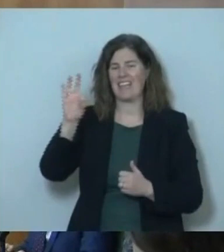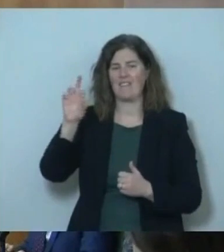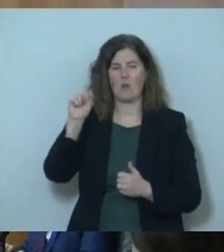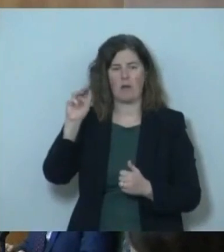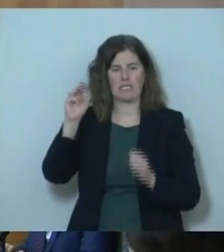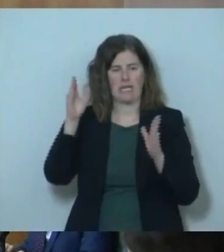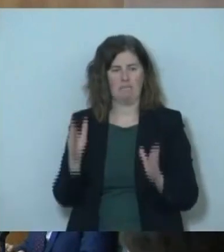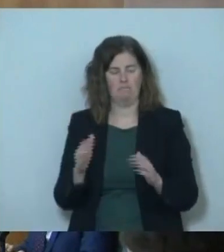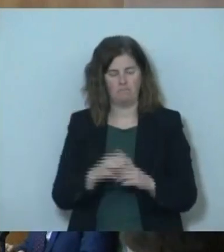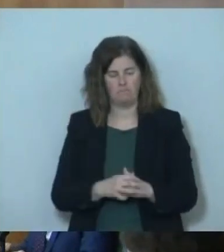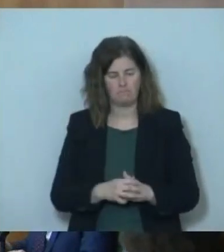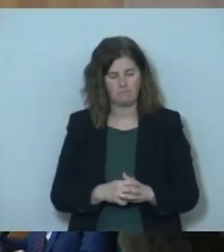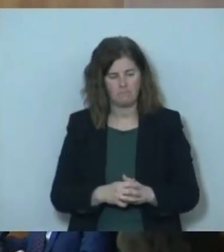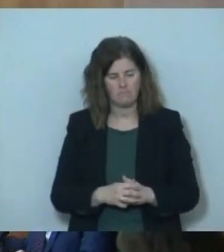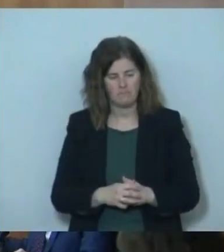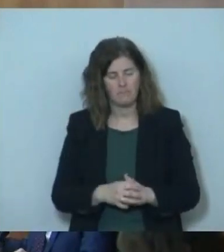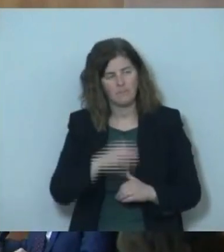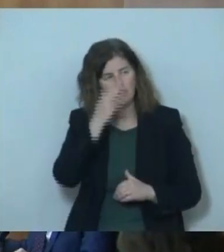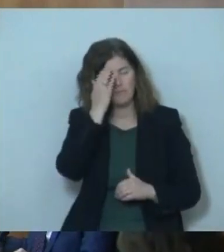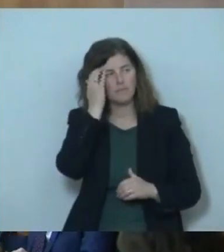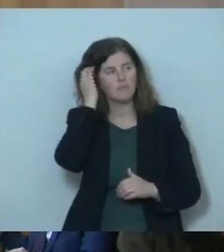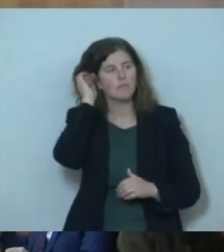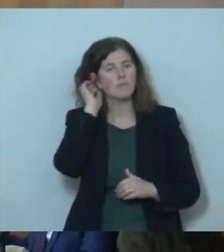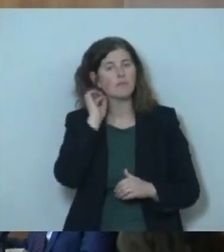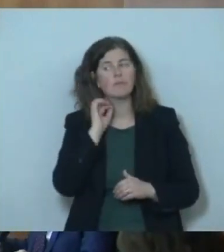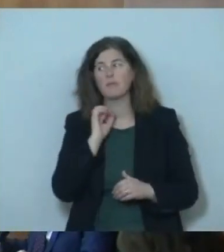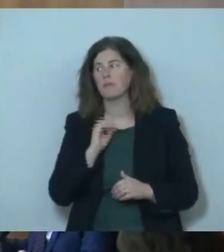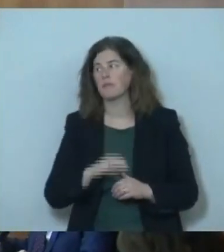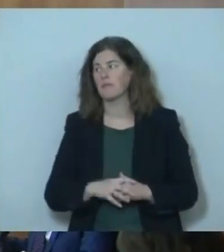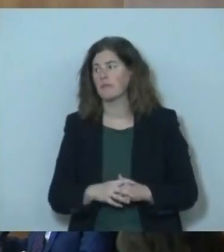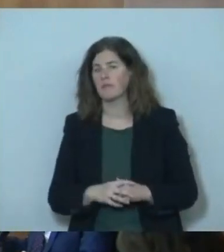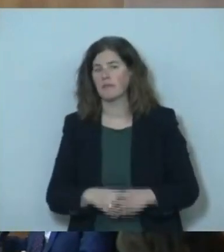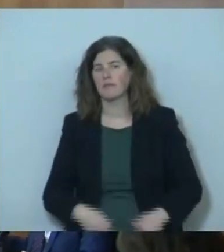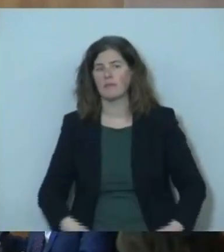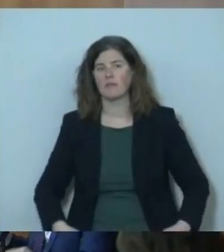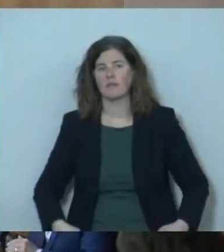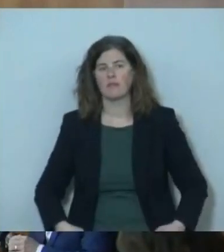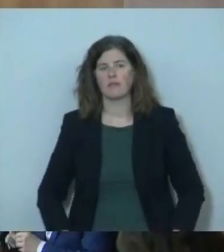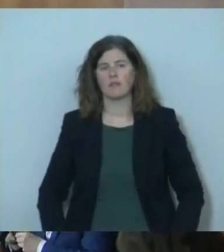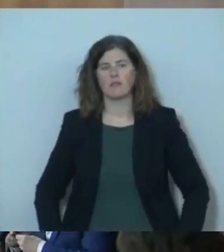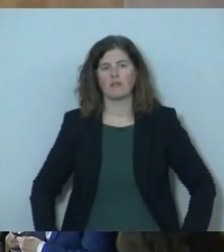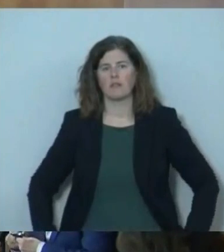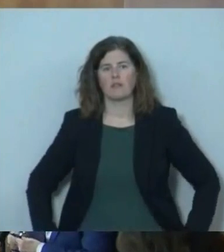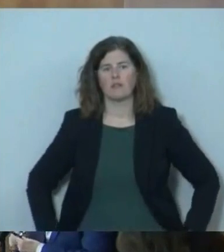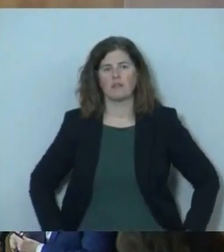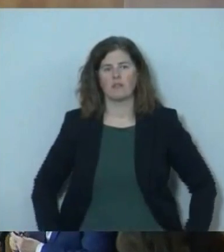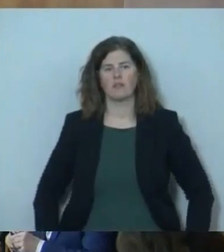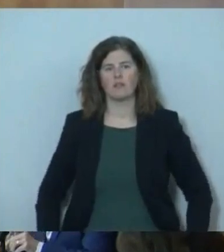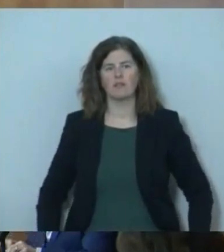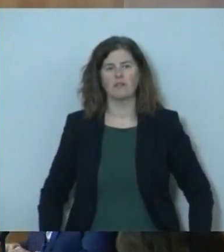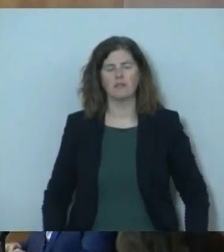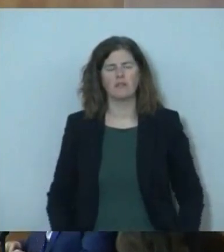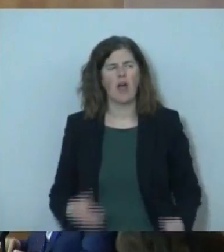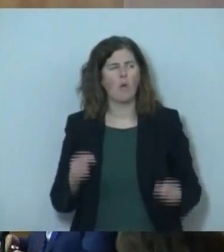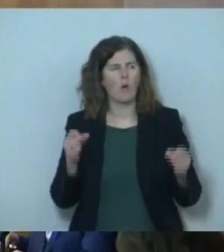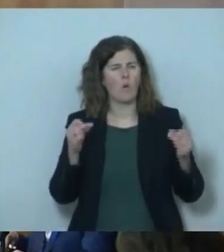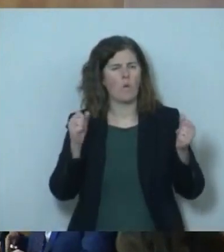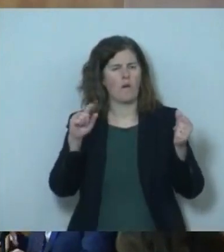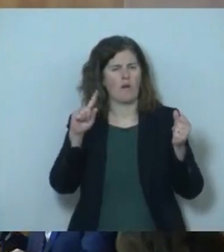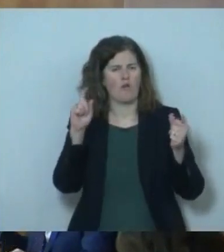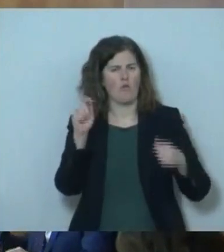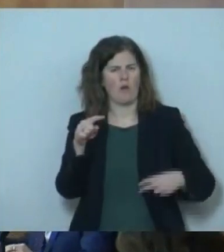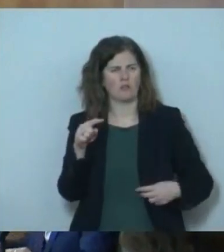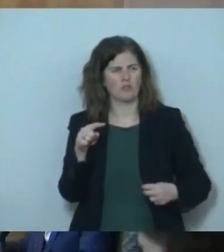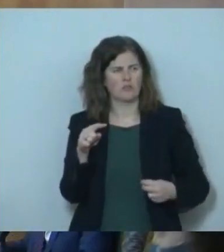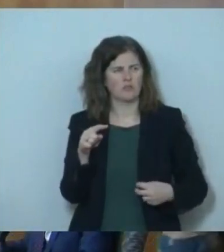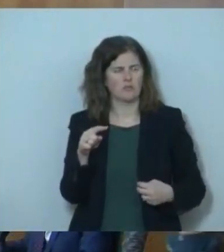question. Hey, that was the peak. Sorry, I was just muted. If I could ask two quick questions. One is just on